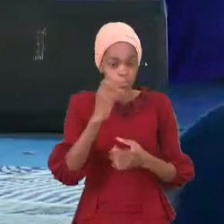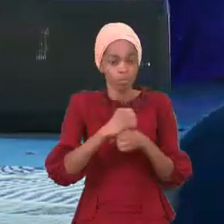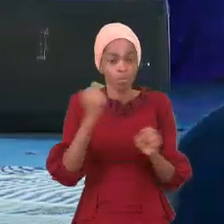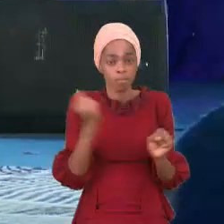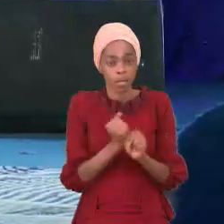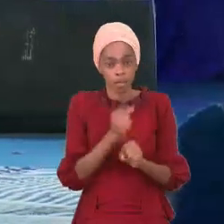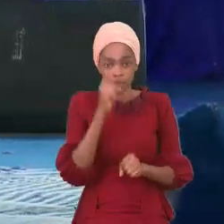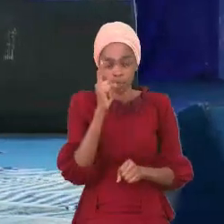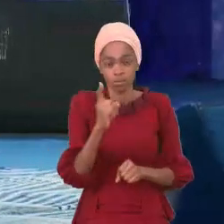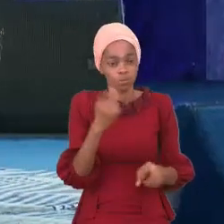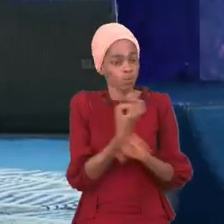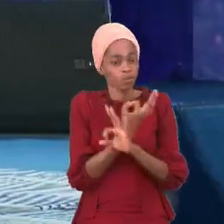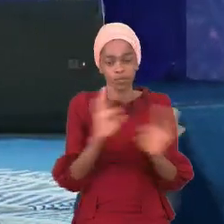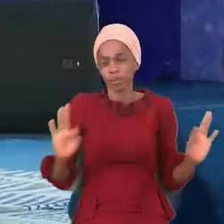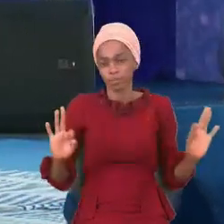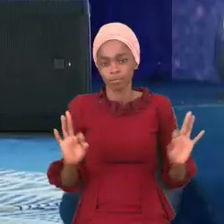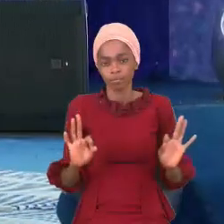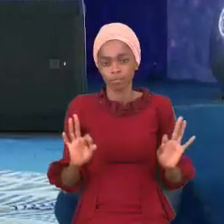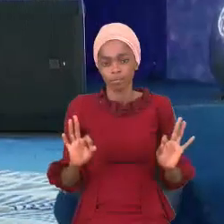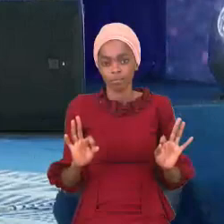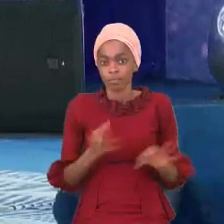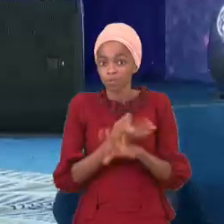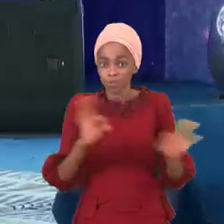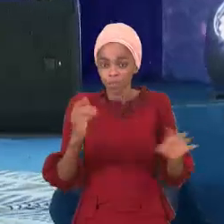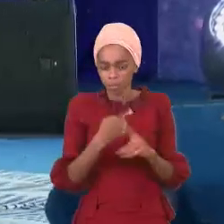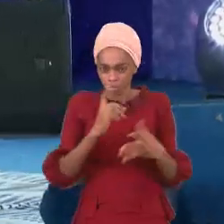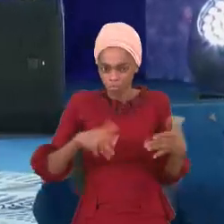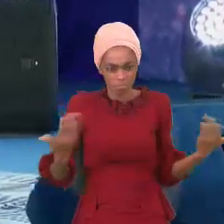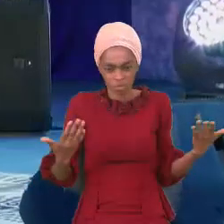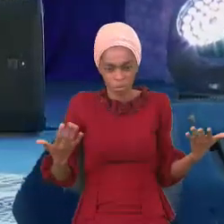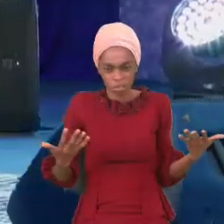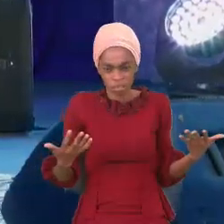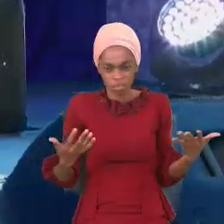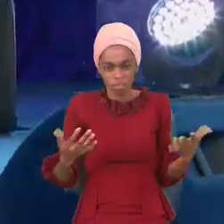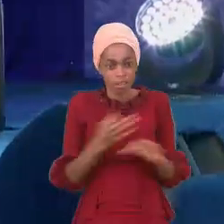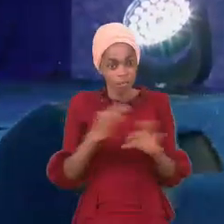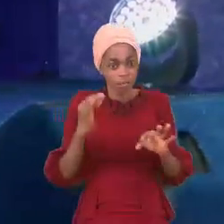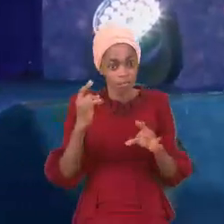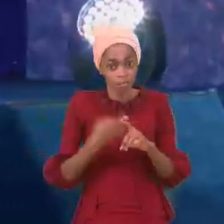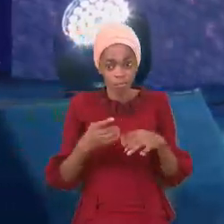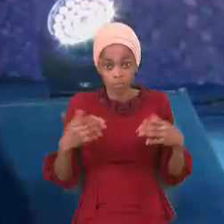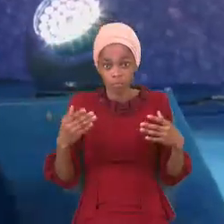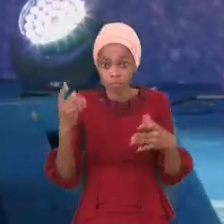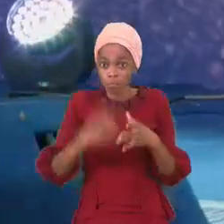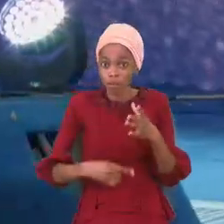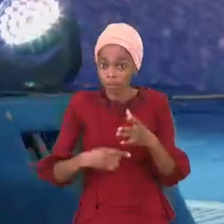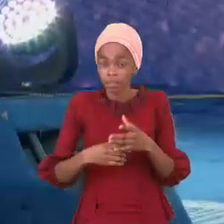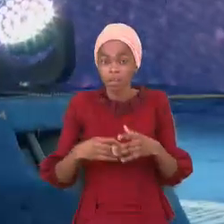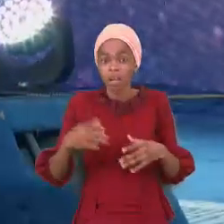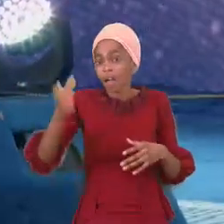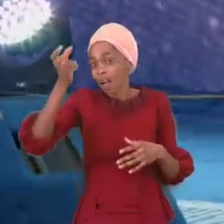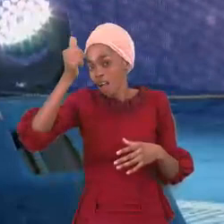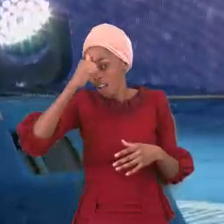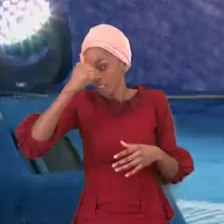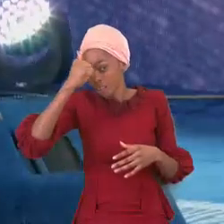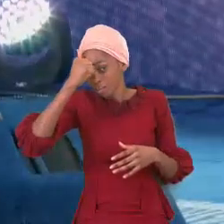you free. Free from what? Free from what Adam and Eve